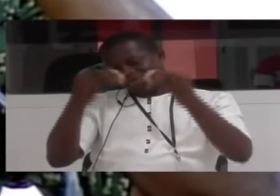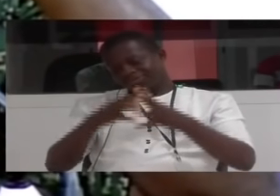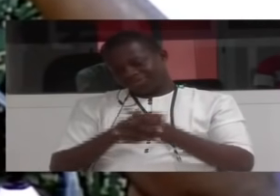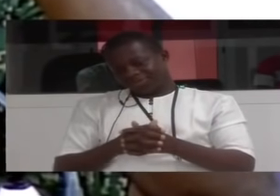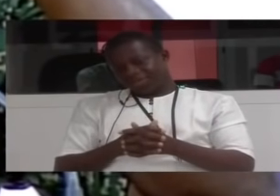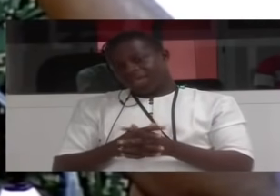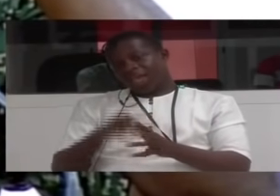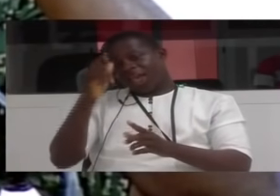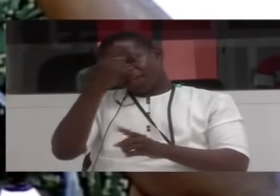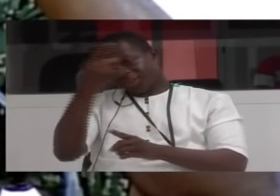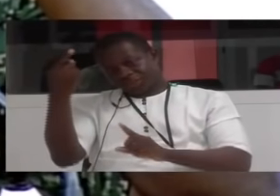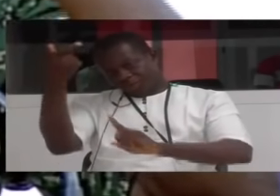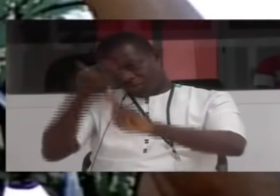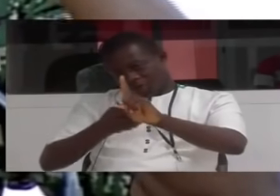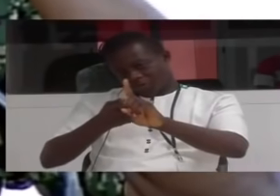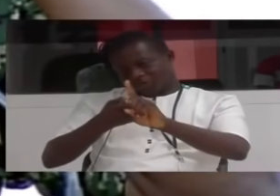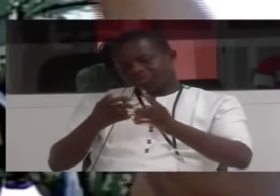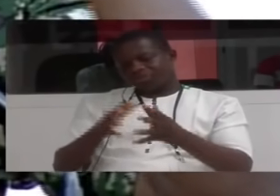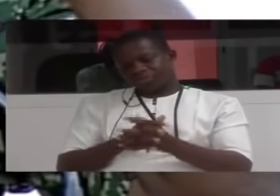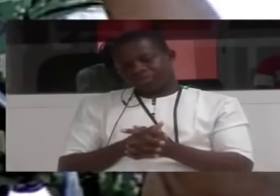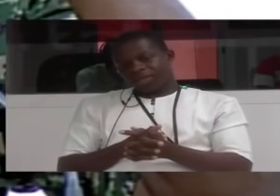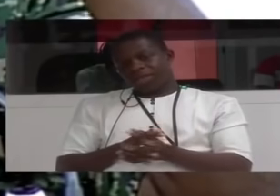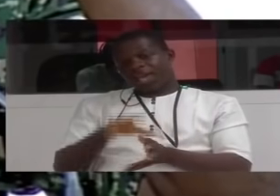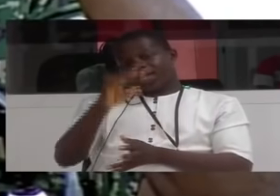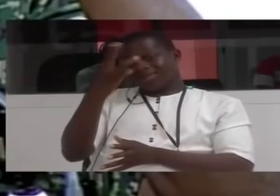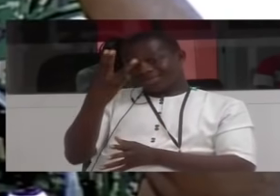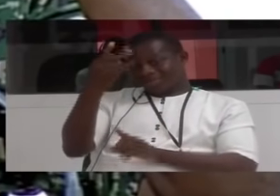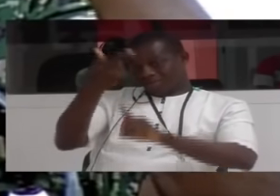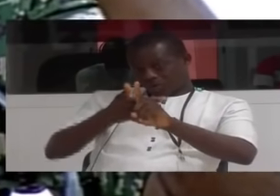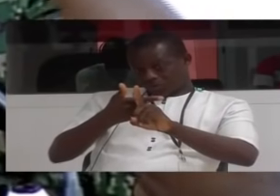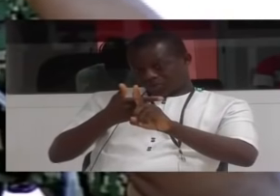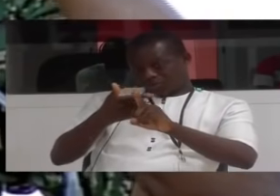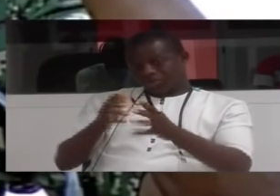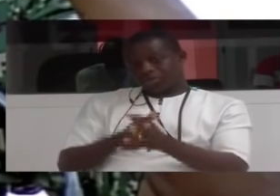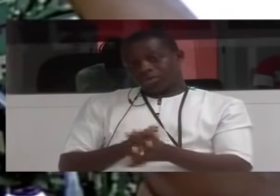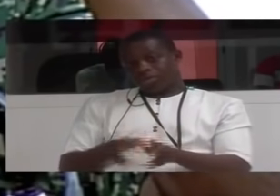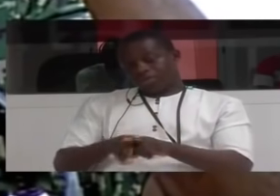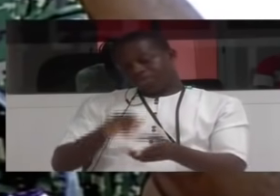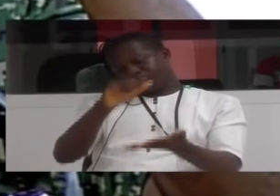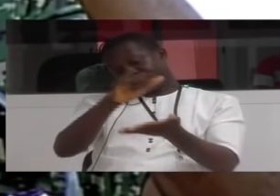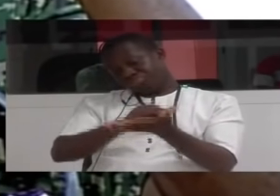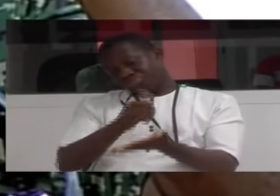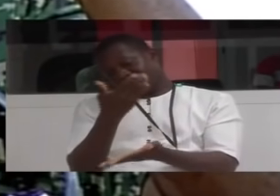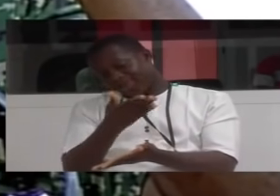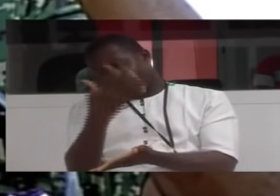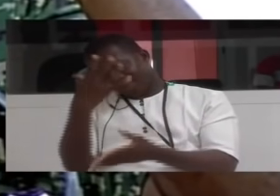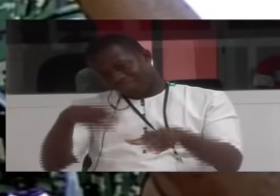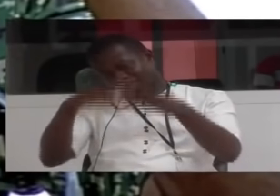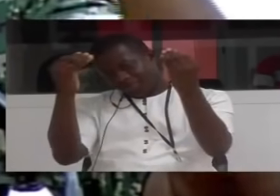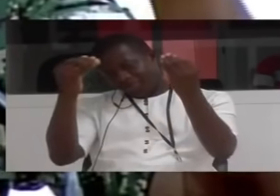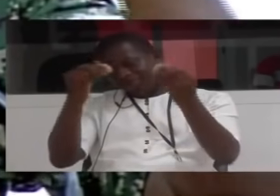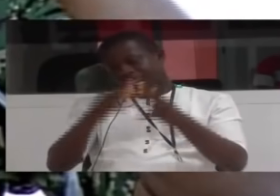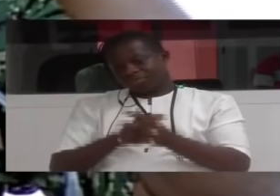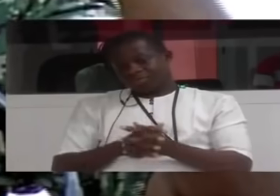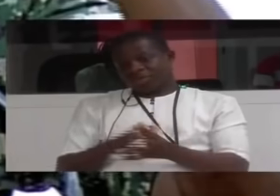5000 wër bu néga each month. Ñetti wër for 3 months la tié lolu. I received that